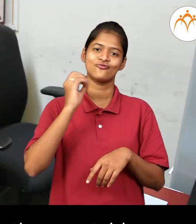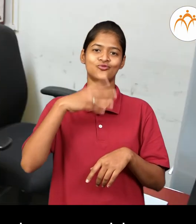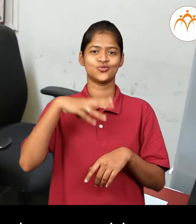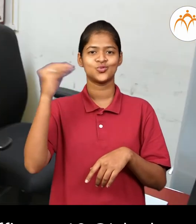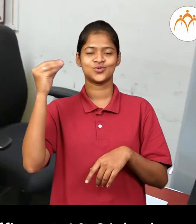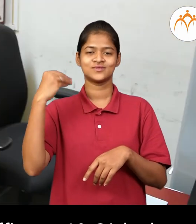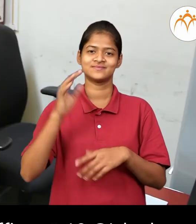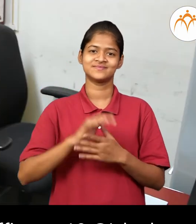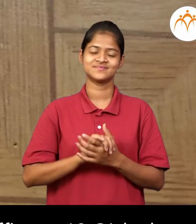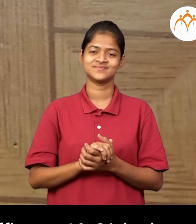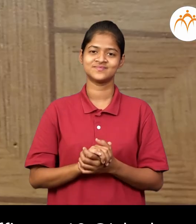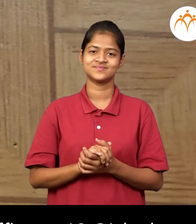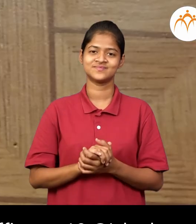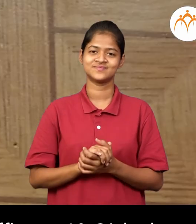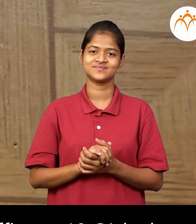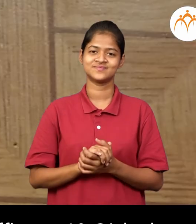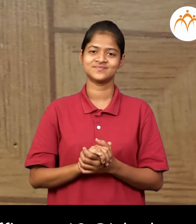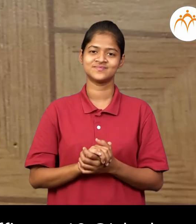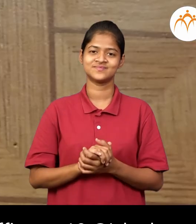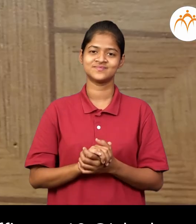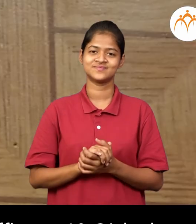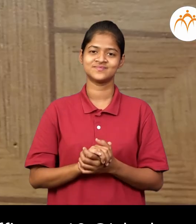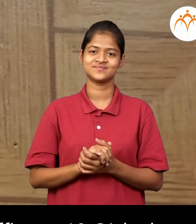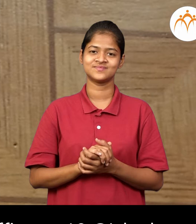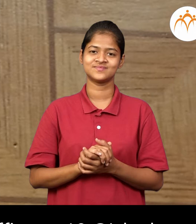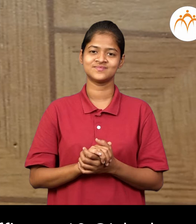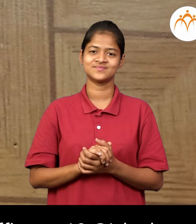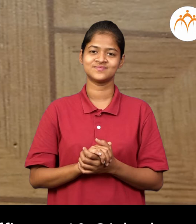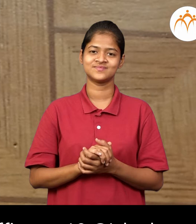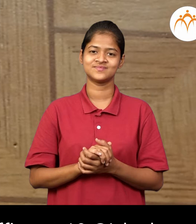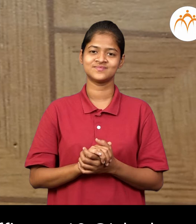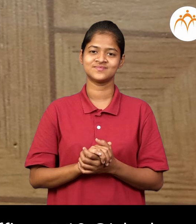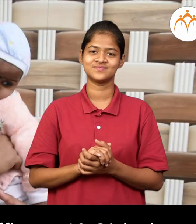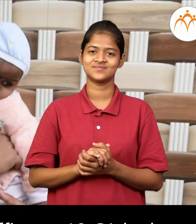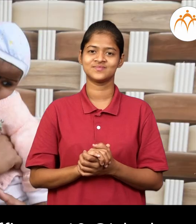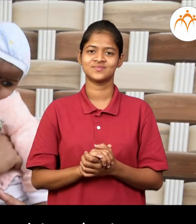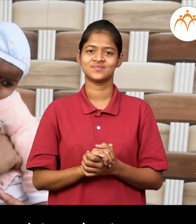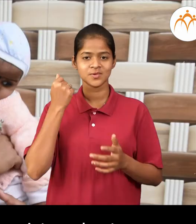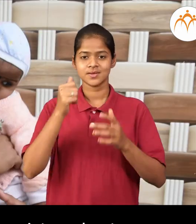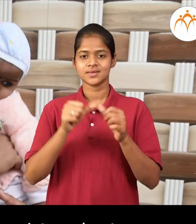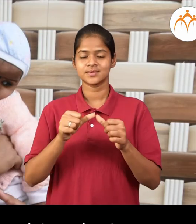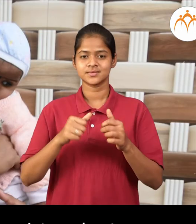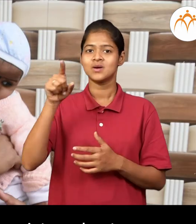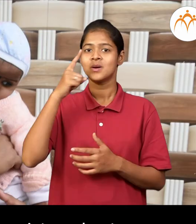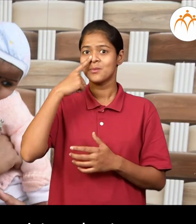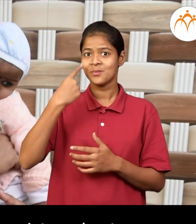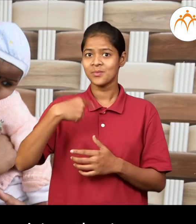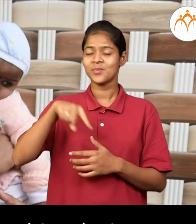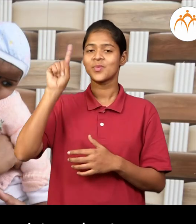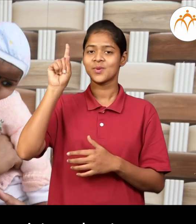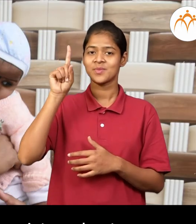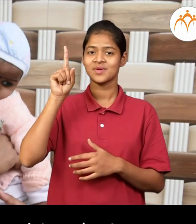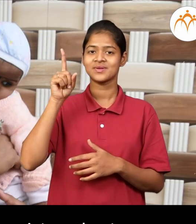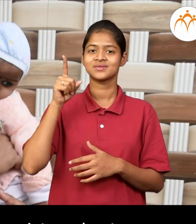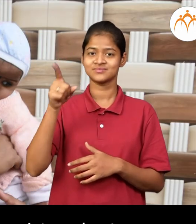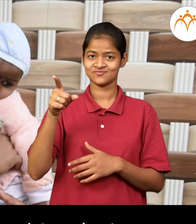Then she goes to her office at 10 o'clock. This is Afshan's Ammi